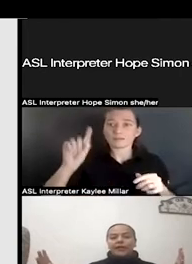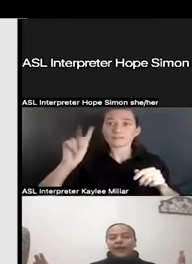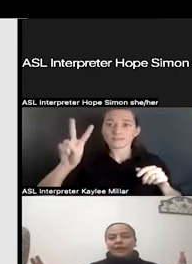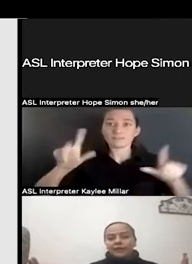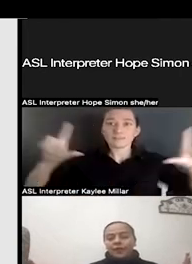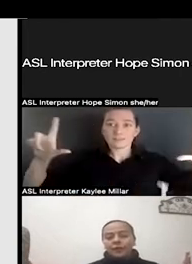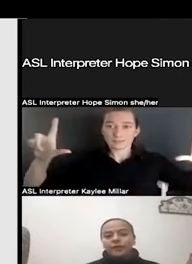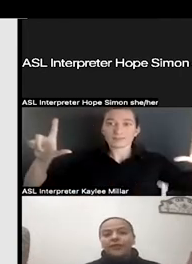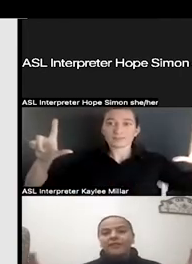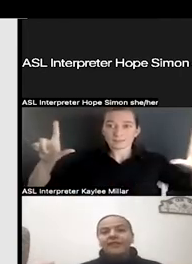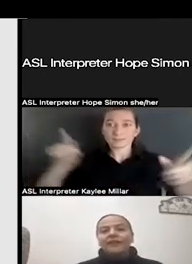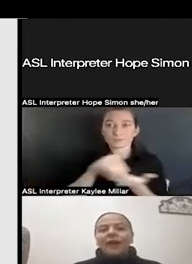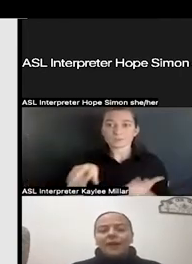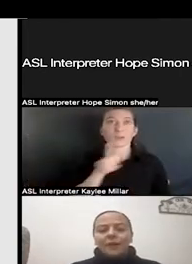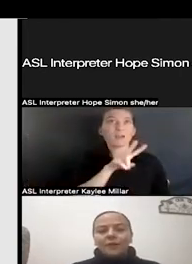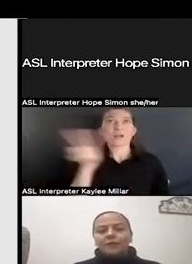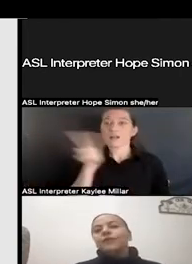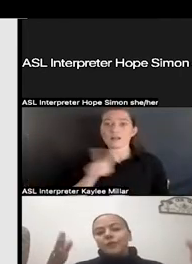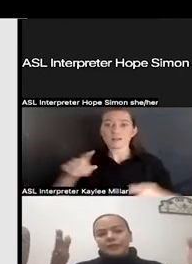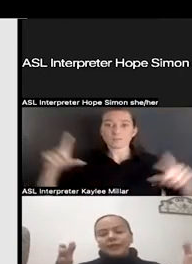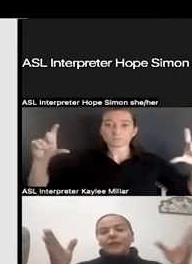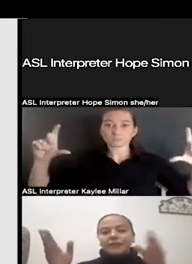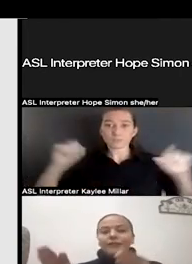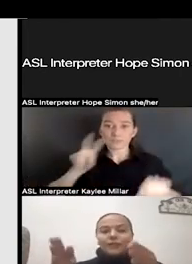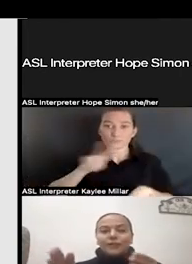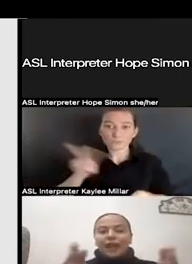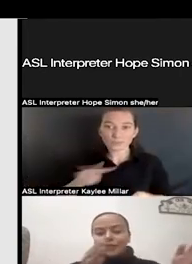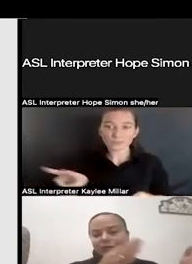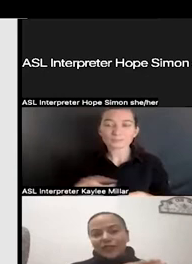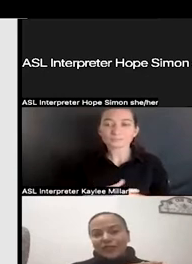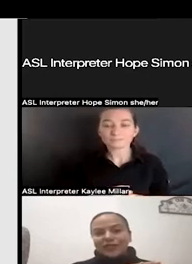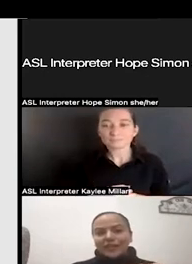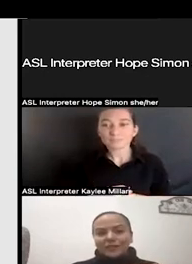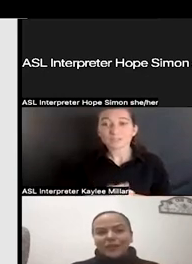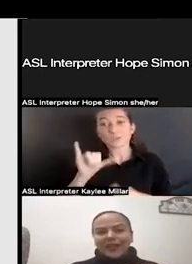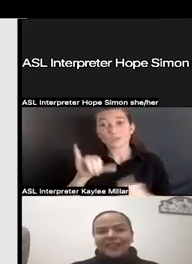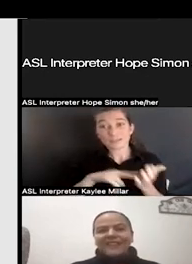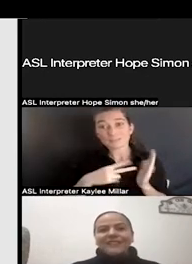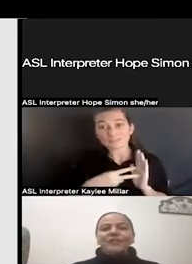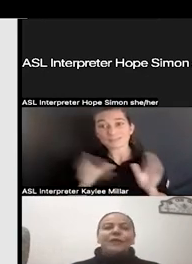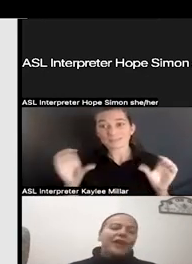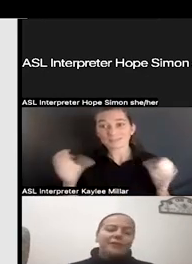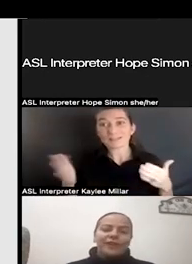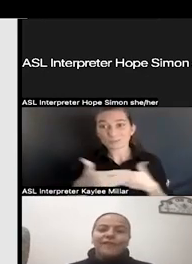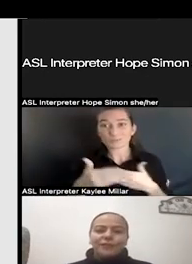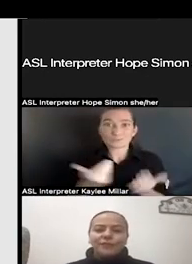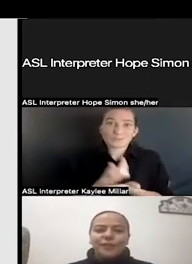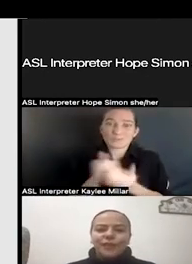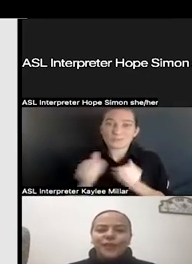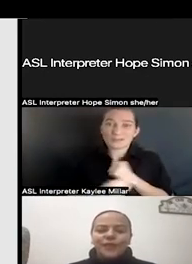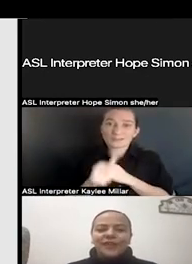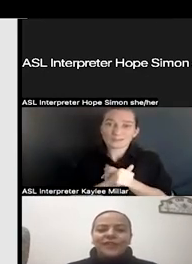and allow someone to read, which basically creates individual hazards for each classroom, right? So now we're able to have